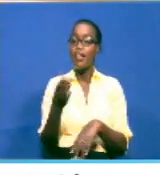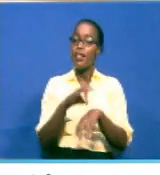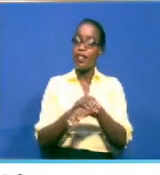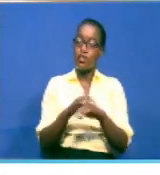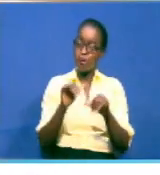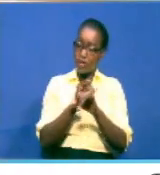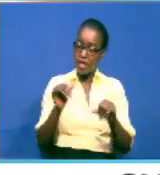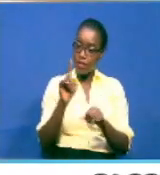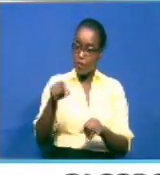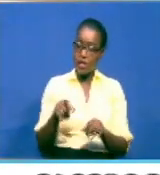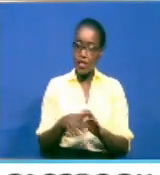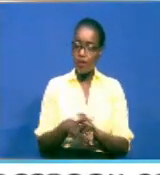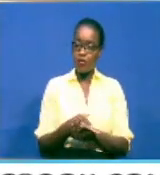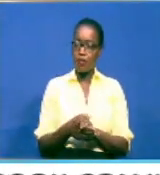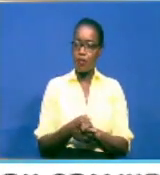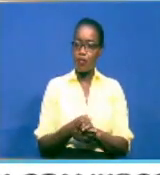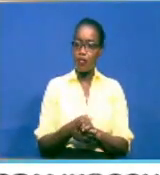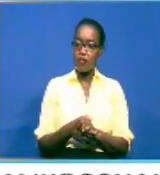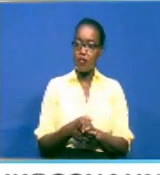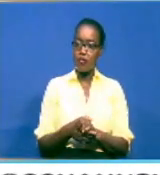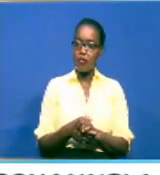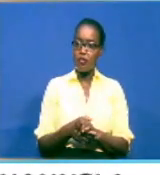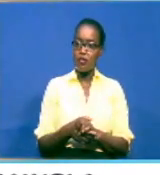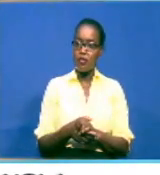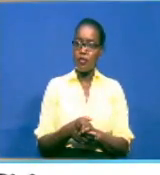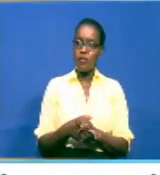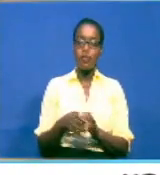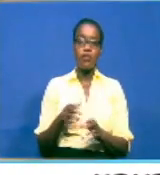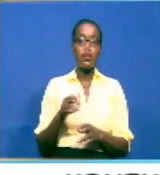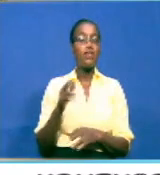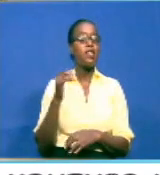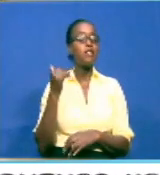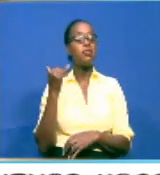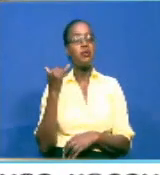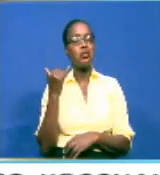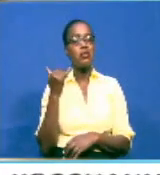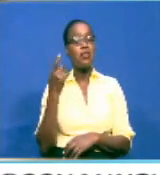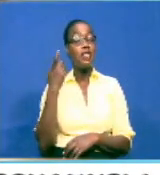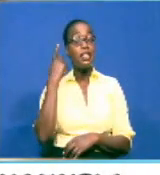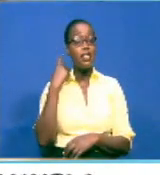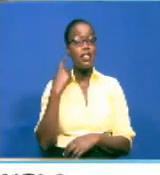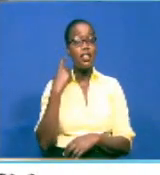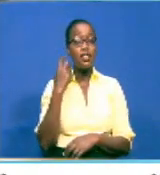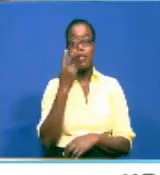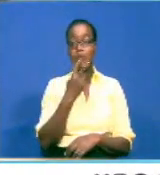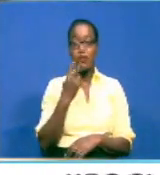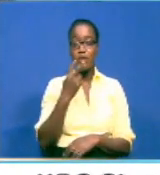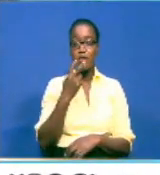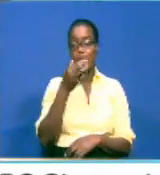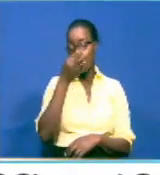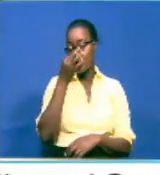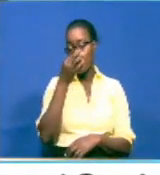it. Okay. Yeah, and because it goes to your ears, your nose area, your mouth area, then that is a